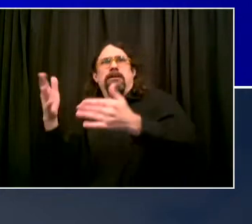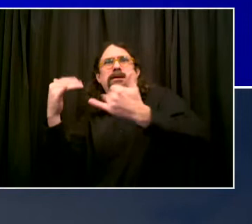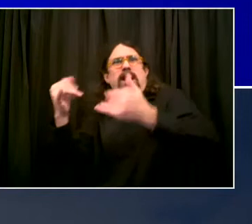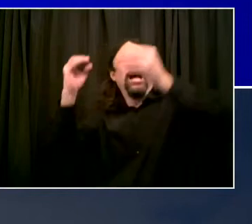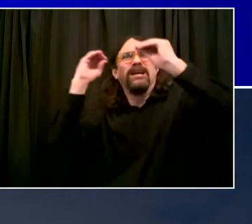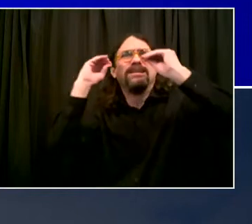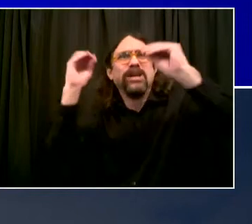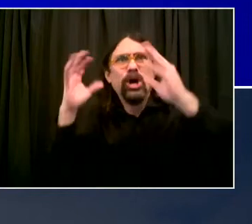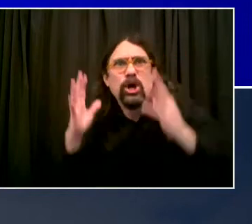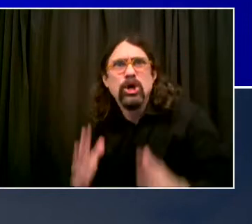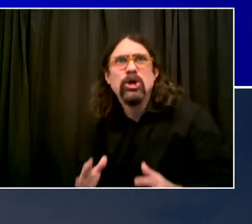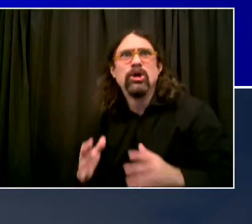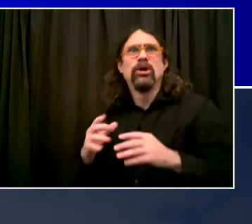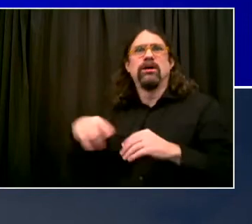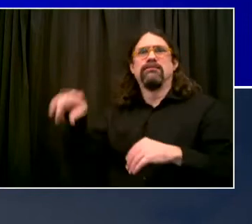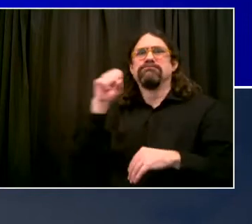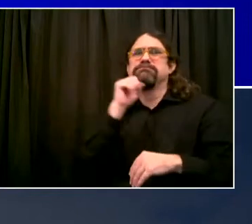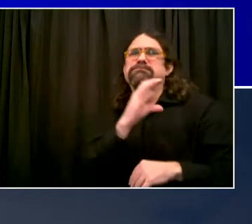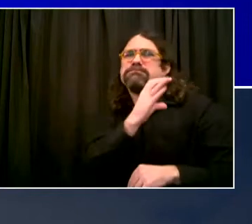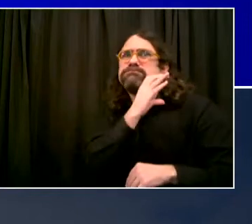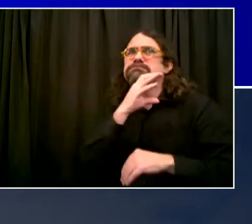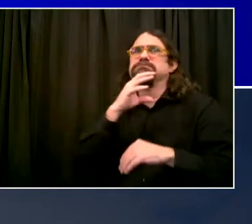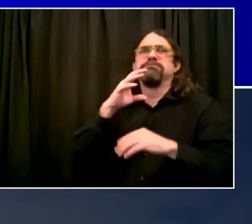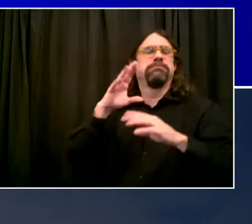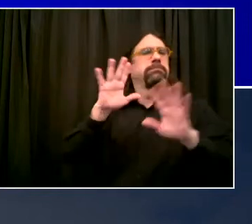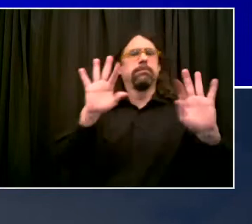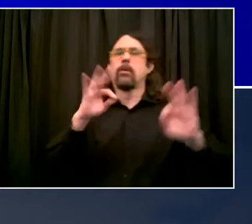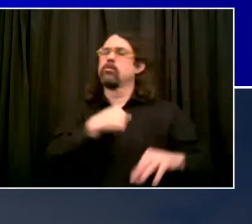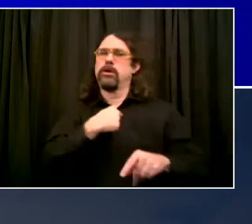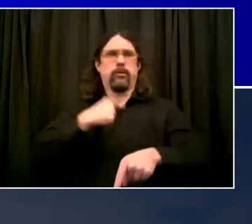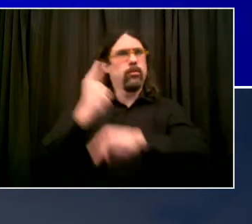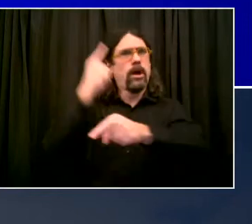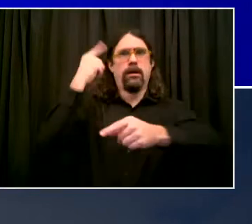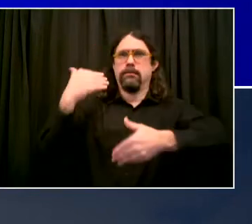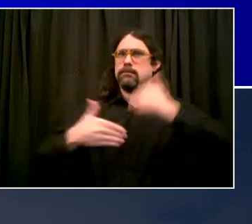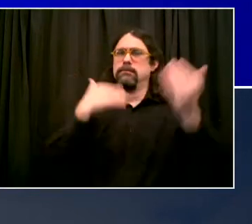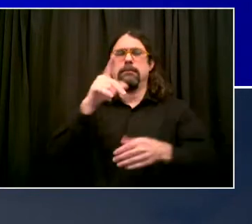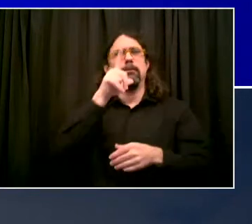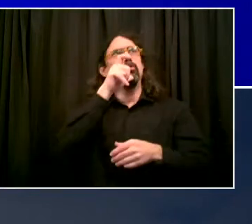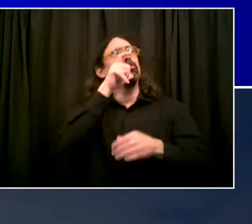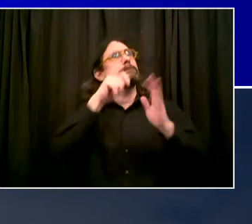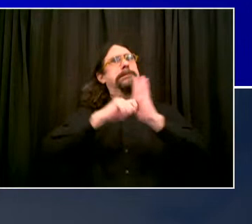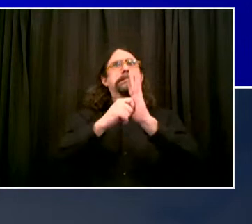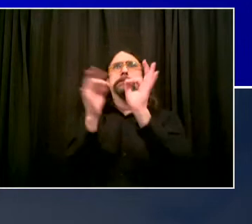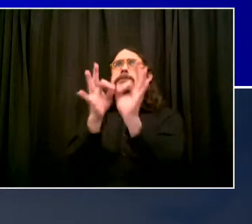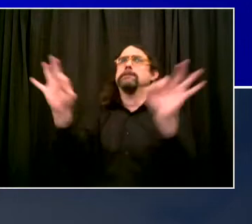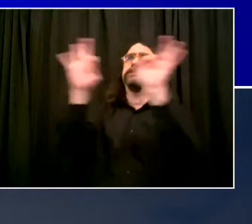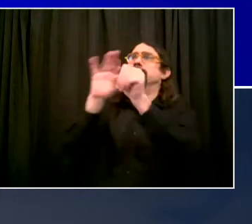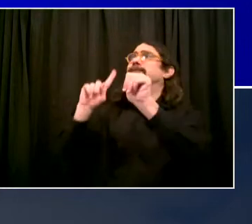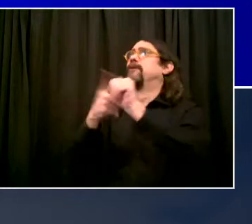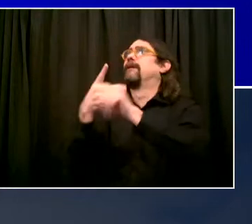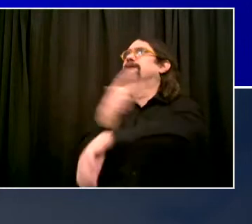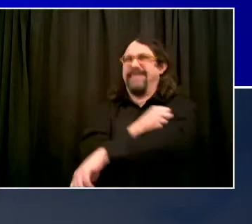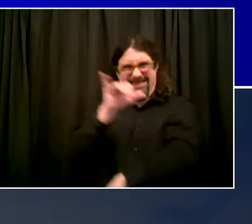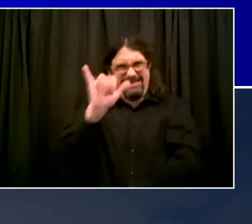Now, you're going to see in the data we're going to go over now some real disparities. and some real problems that we have to address. And we're going to try